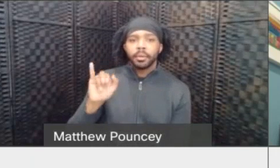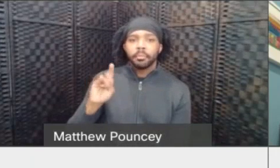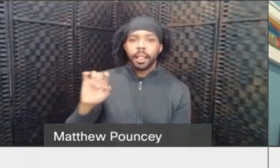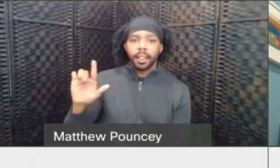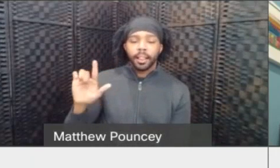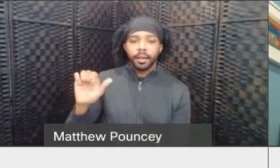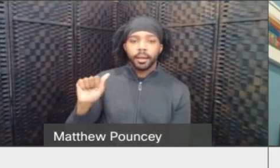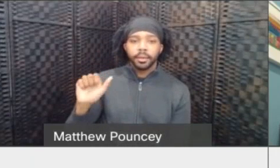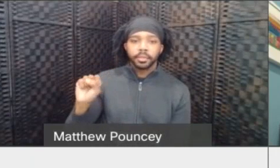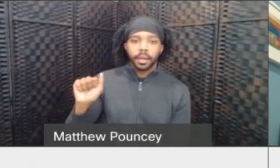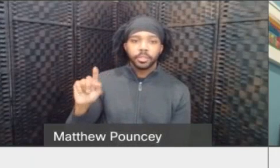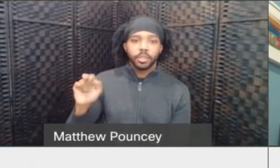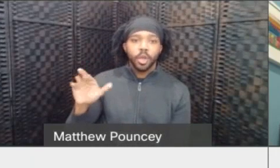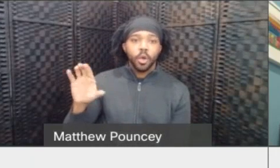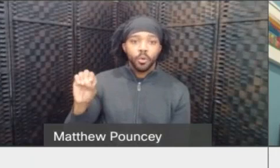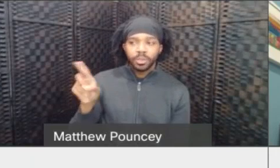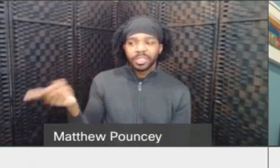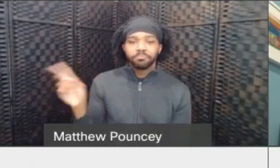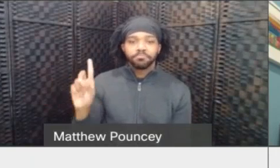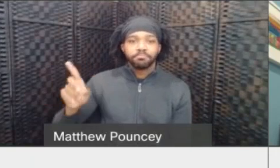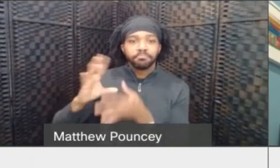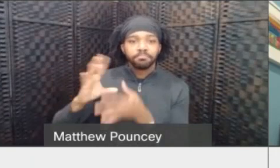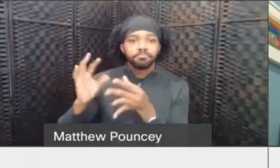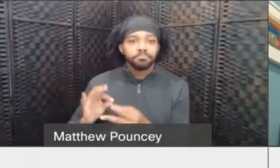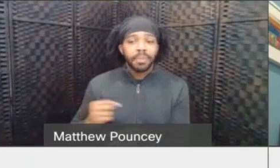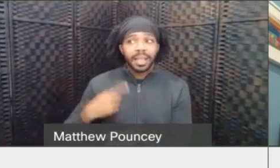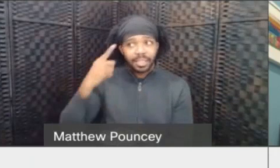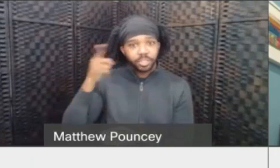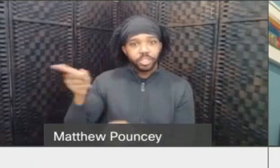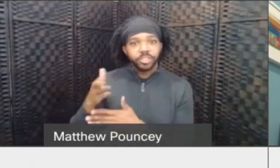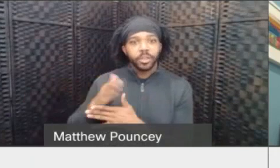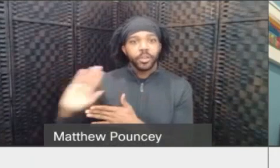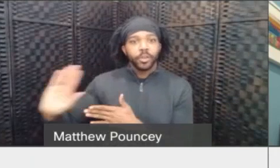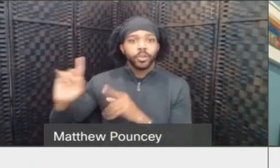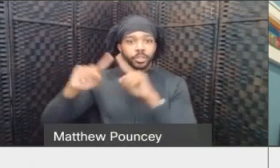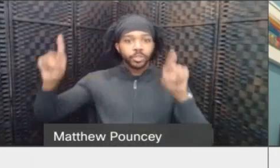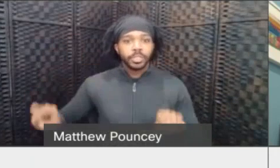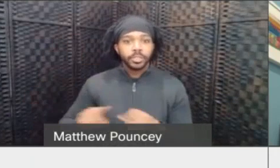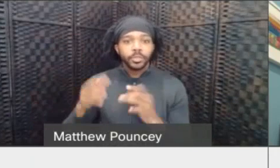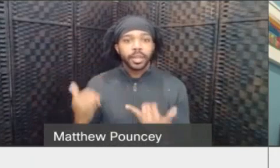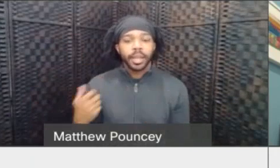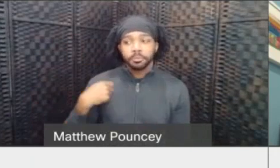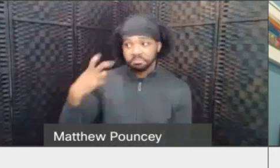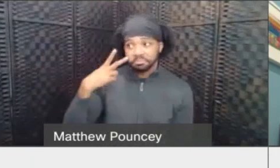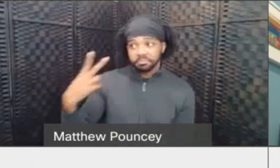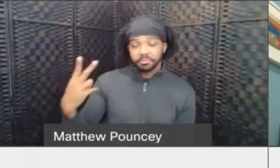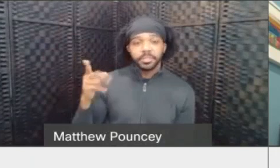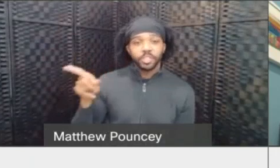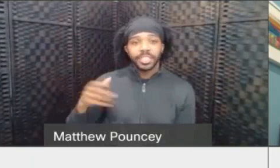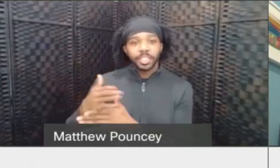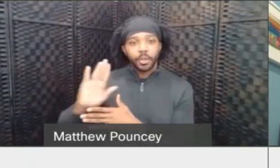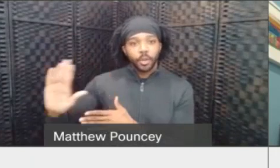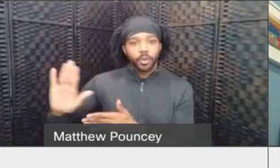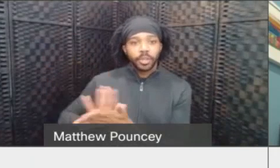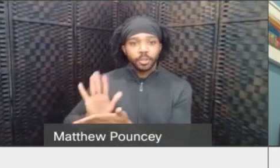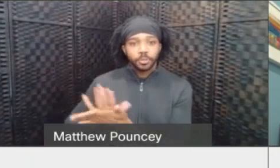that. And she, I believe, should be able to share her screen at this time so that she can share the documents